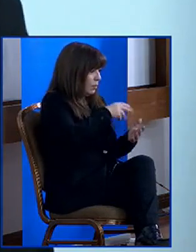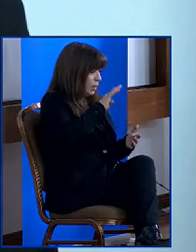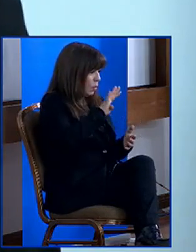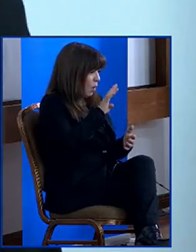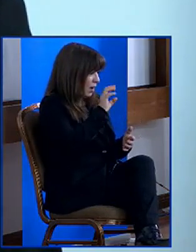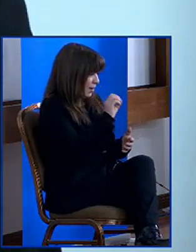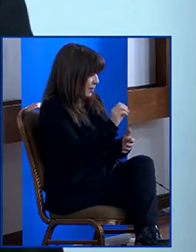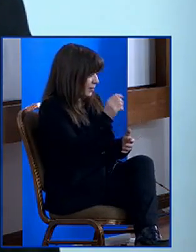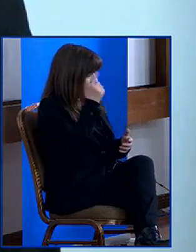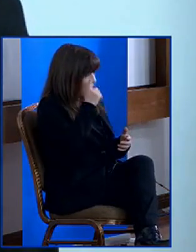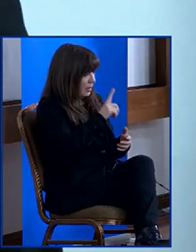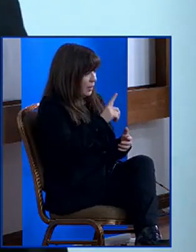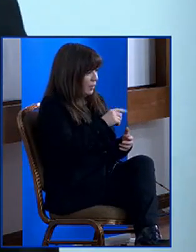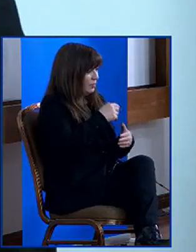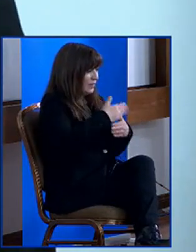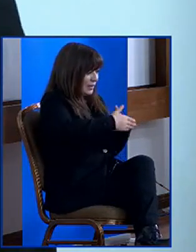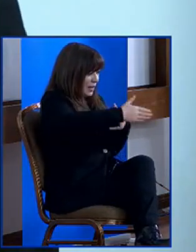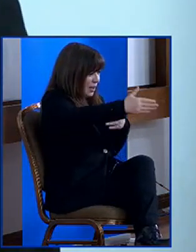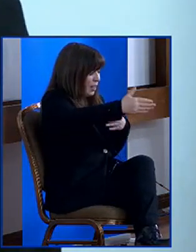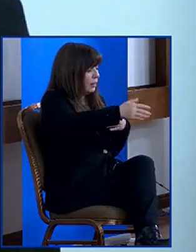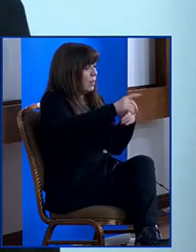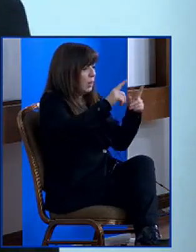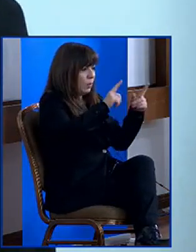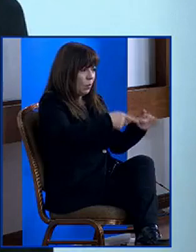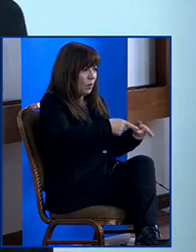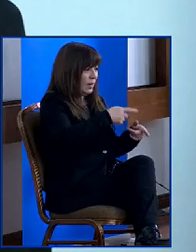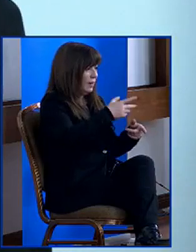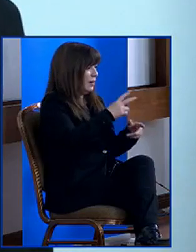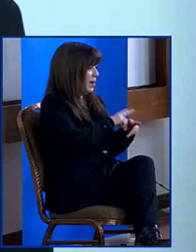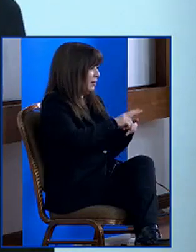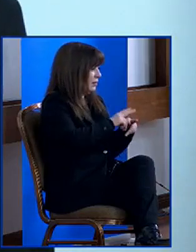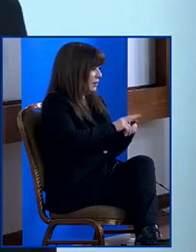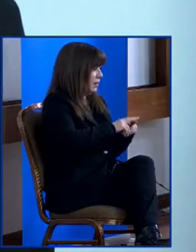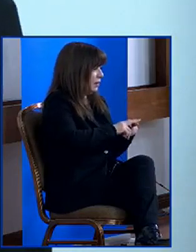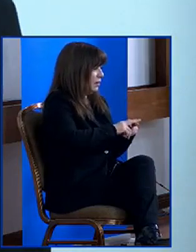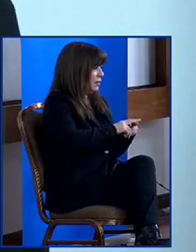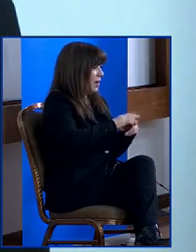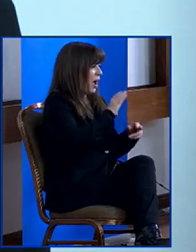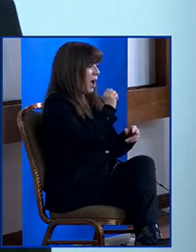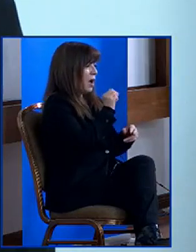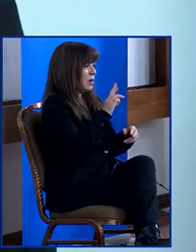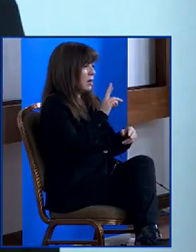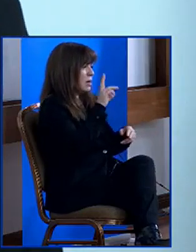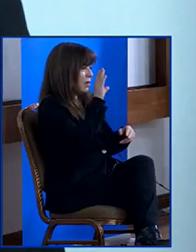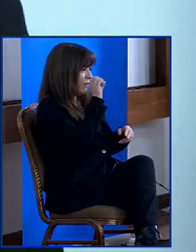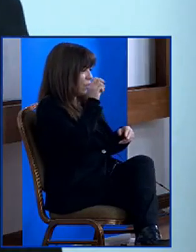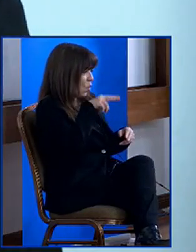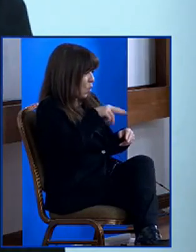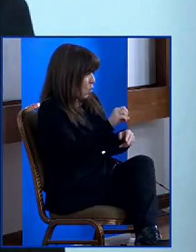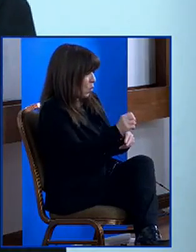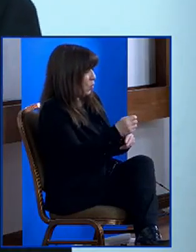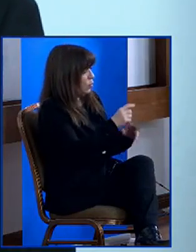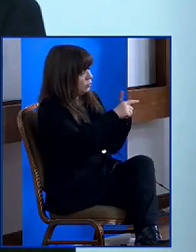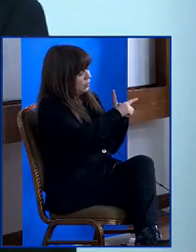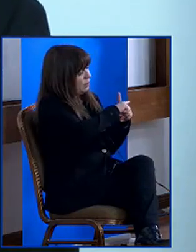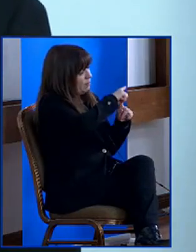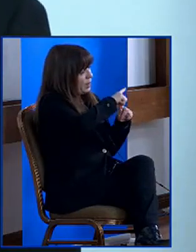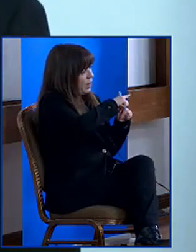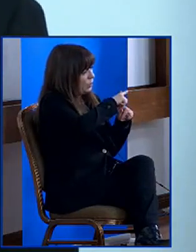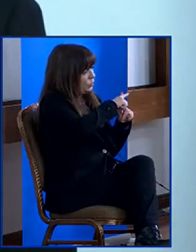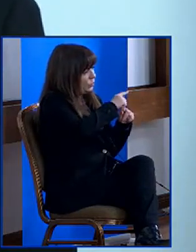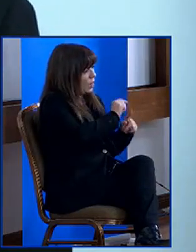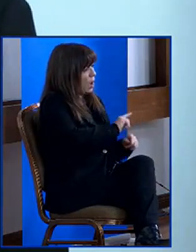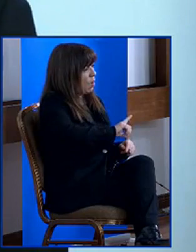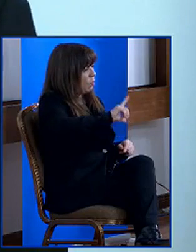more greenhouse gases in the atmosphere, the temperatures will rise, and this will have effects on our health systems as well as we deal with these extreme